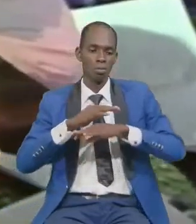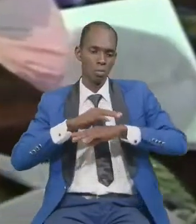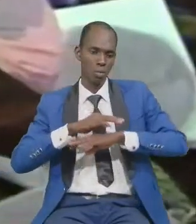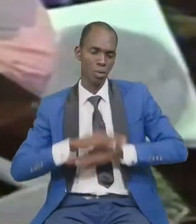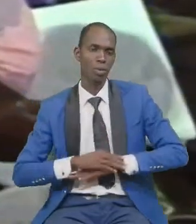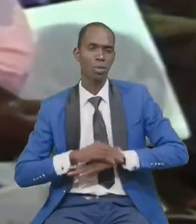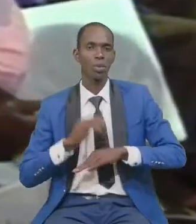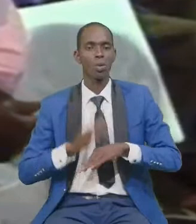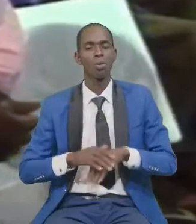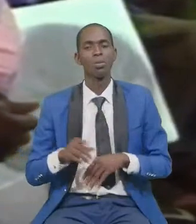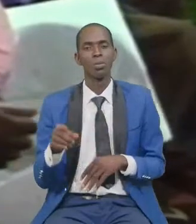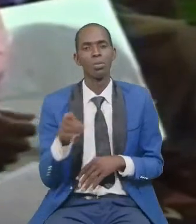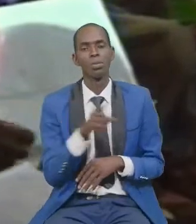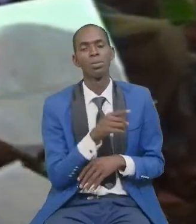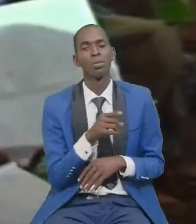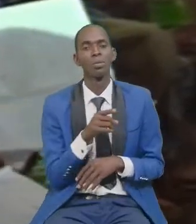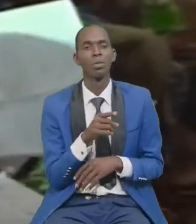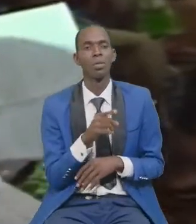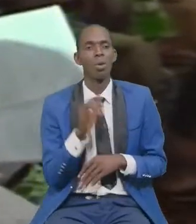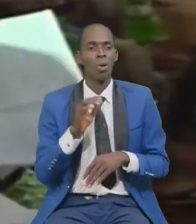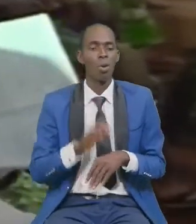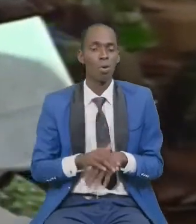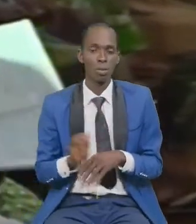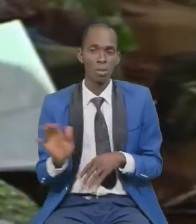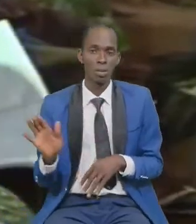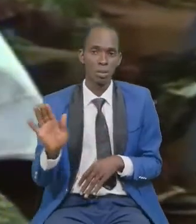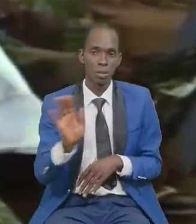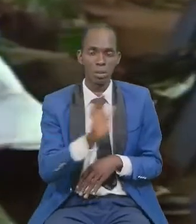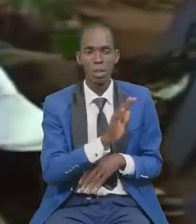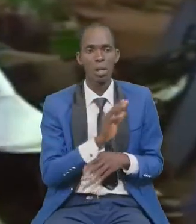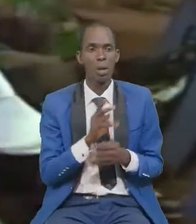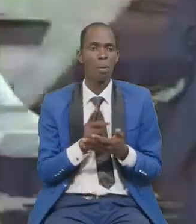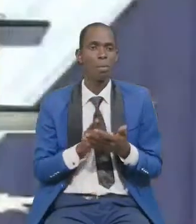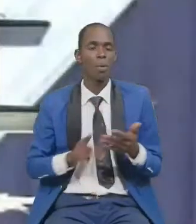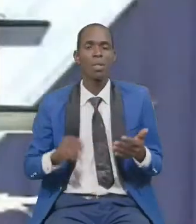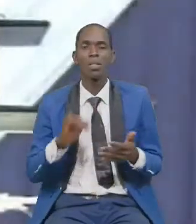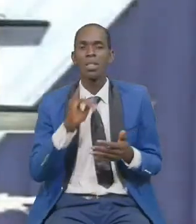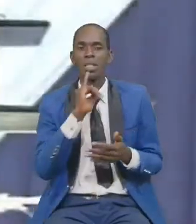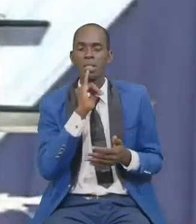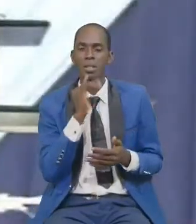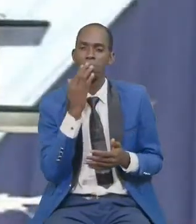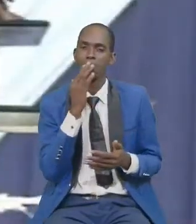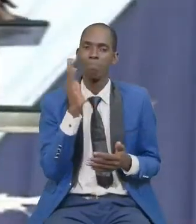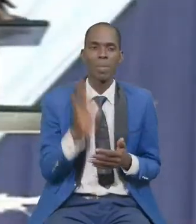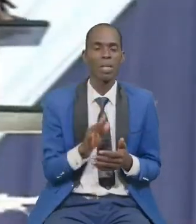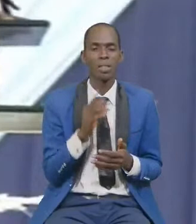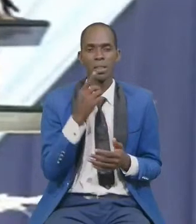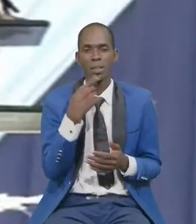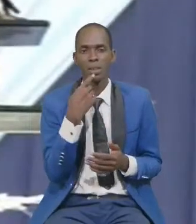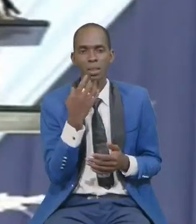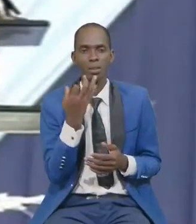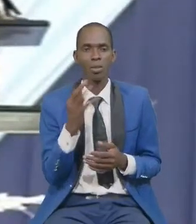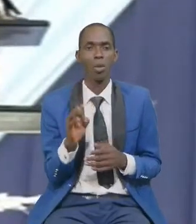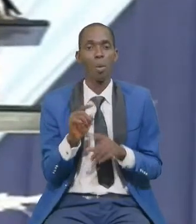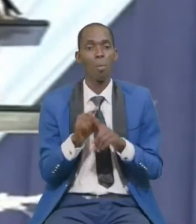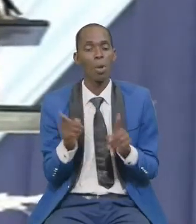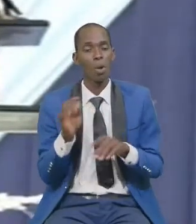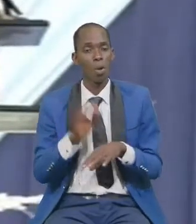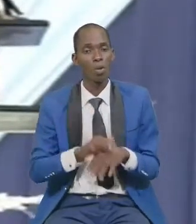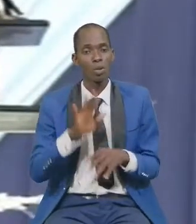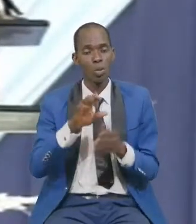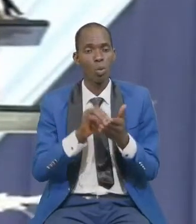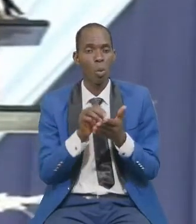you. On their part is evil spoken of, but on your